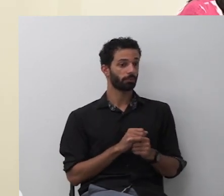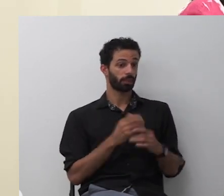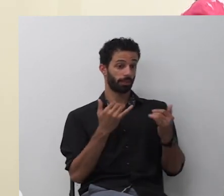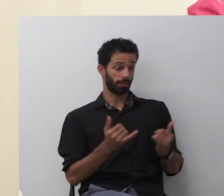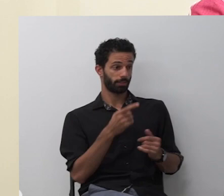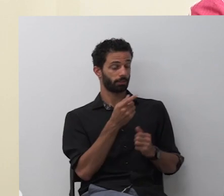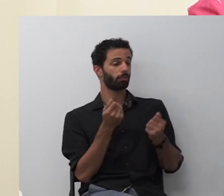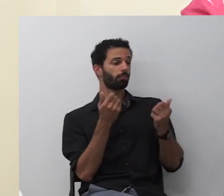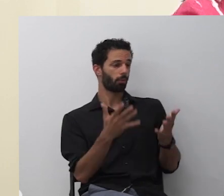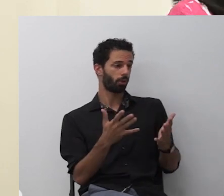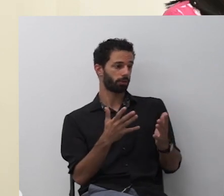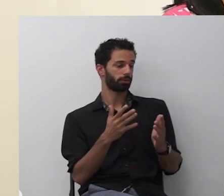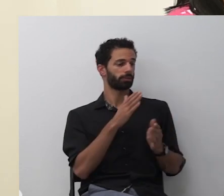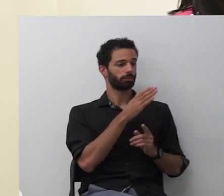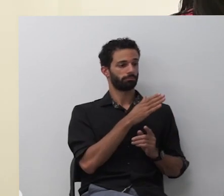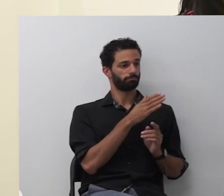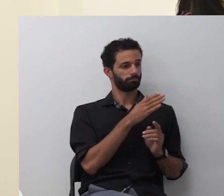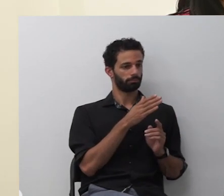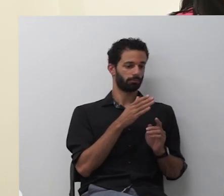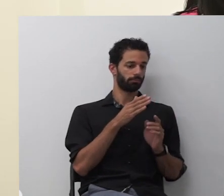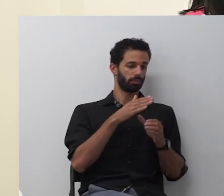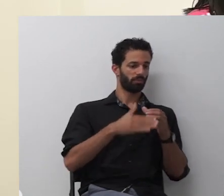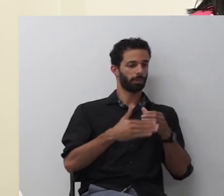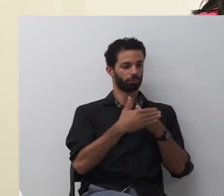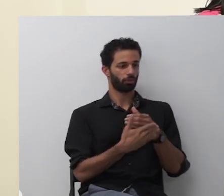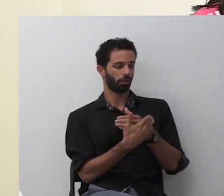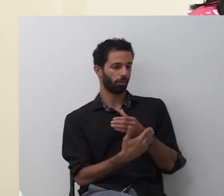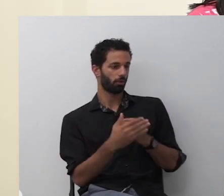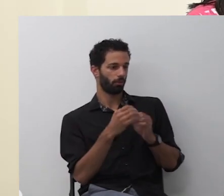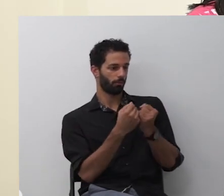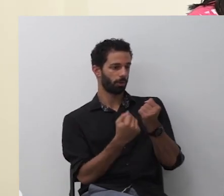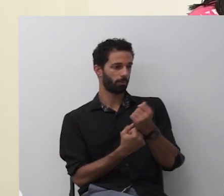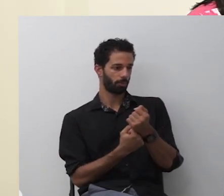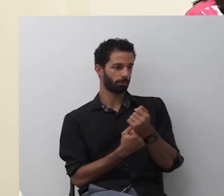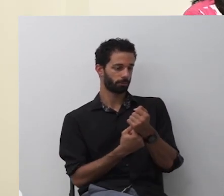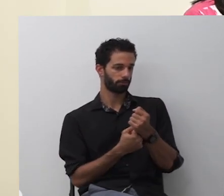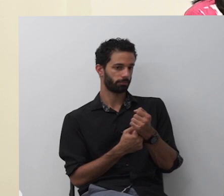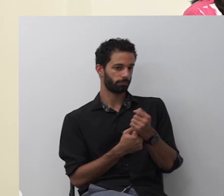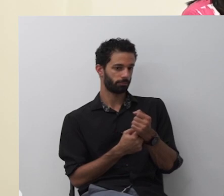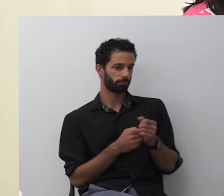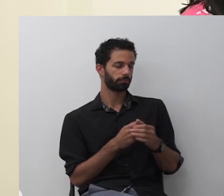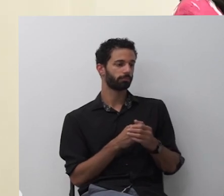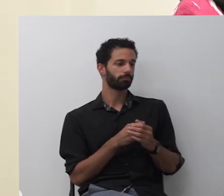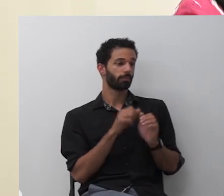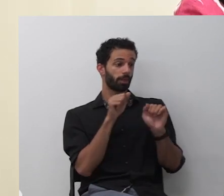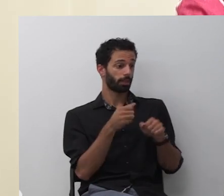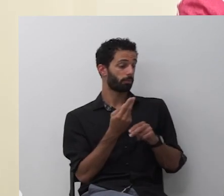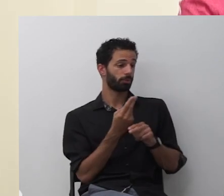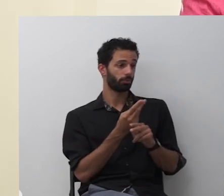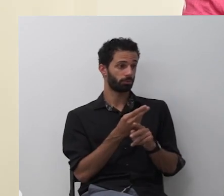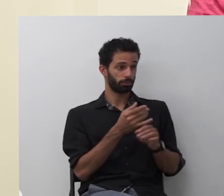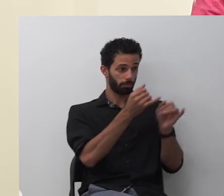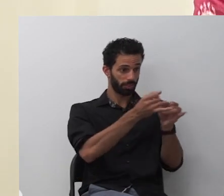multi-dimensional framework. And so this framework can be used by individuals, or it can